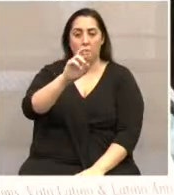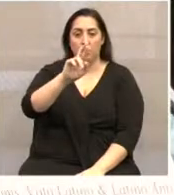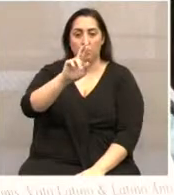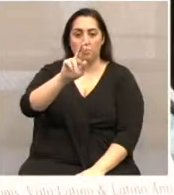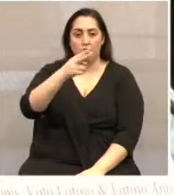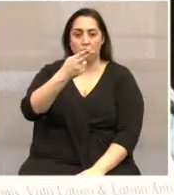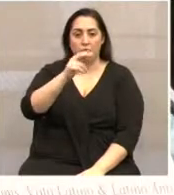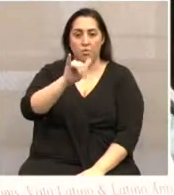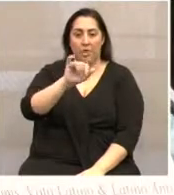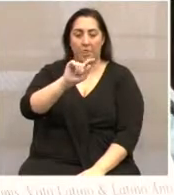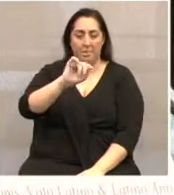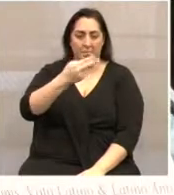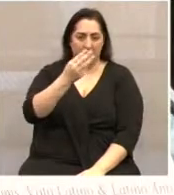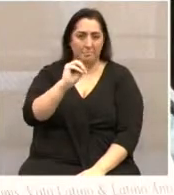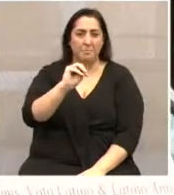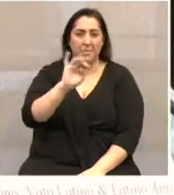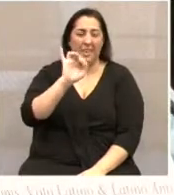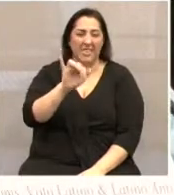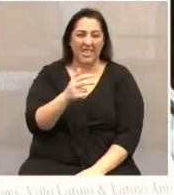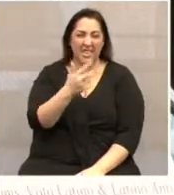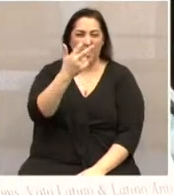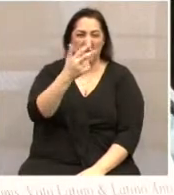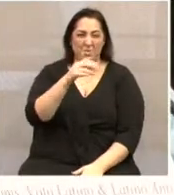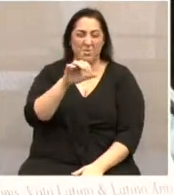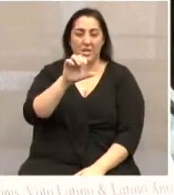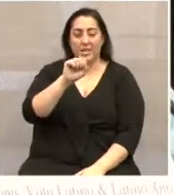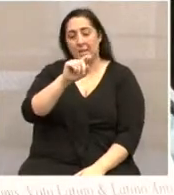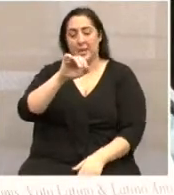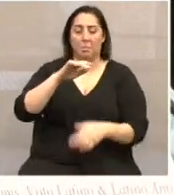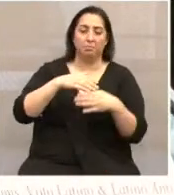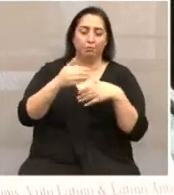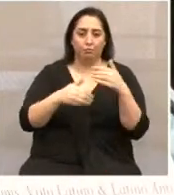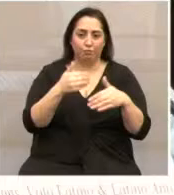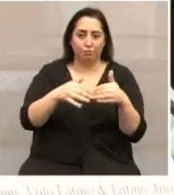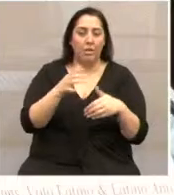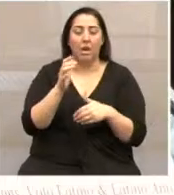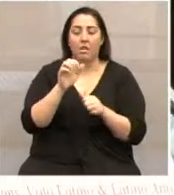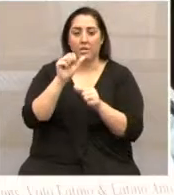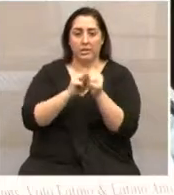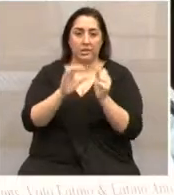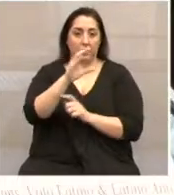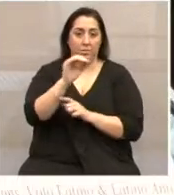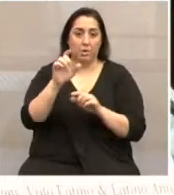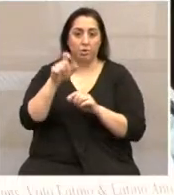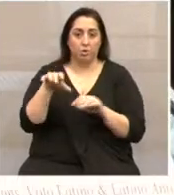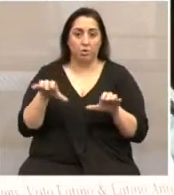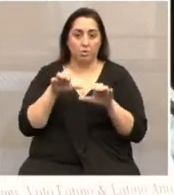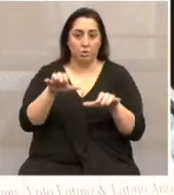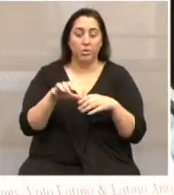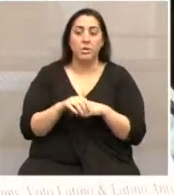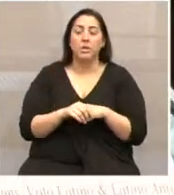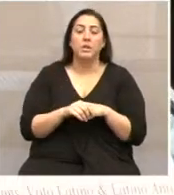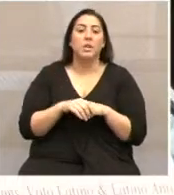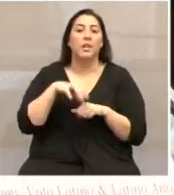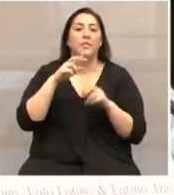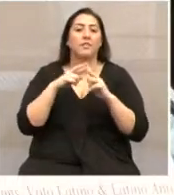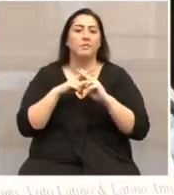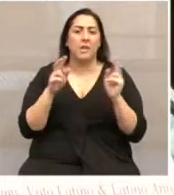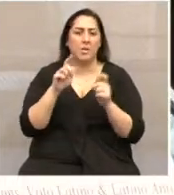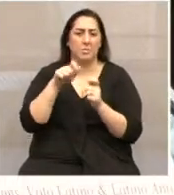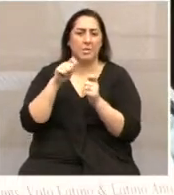are three, steps that any company should probably take. Aside from that, it's very platform specific, as you know.